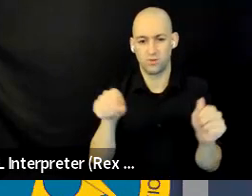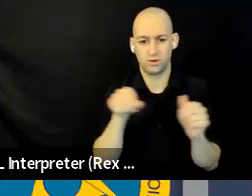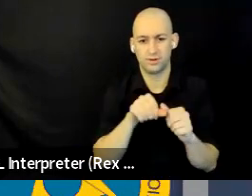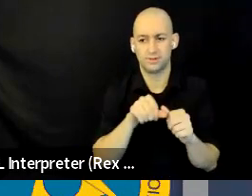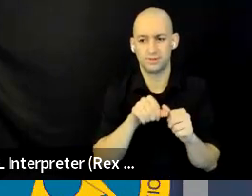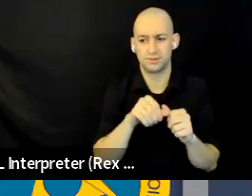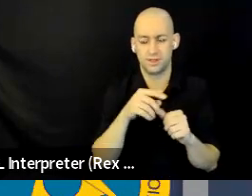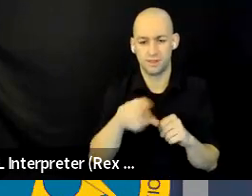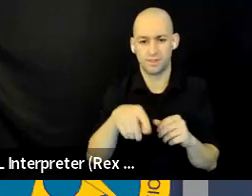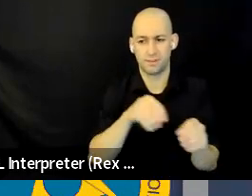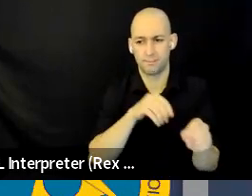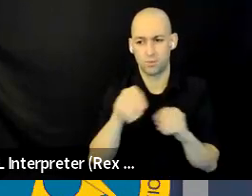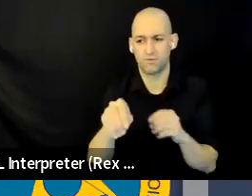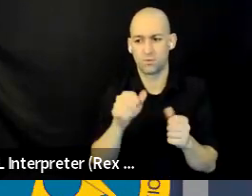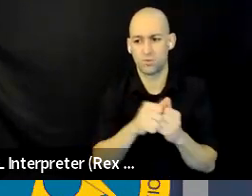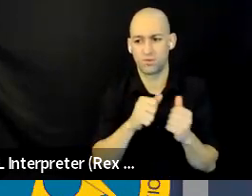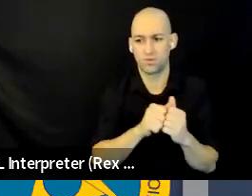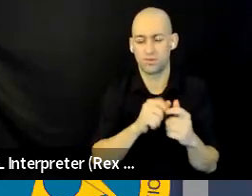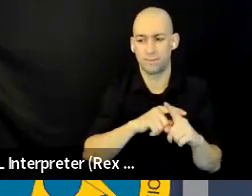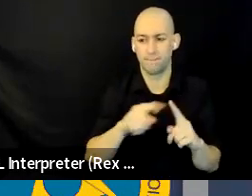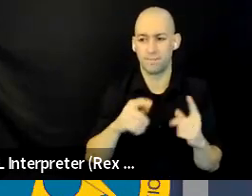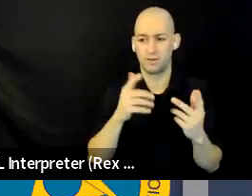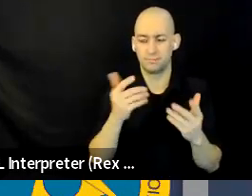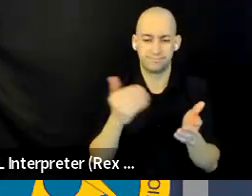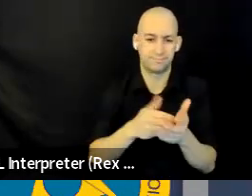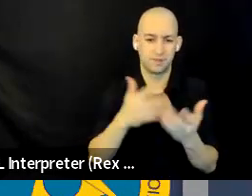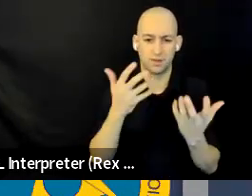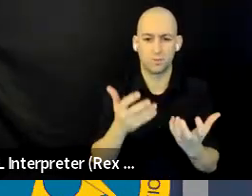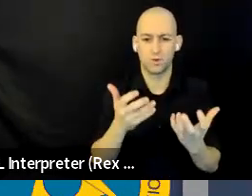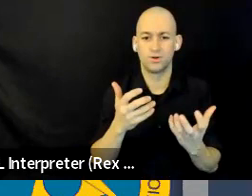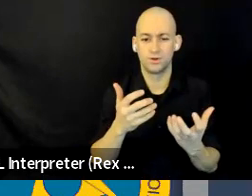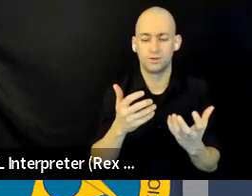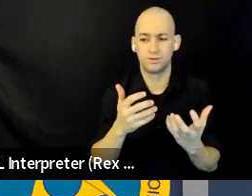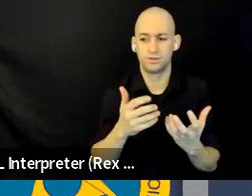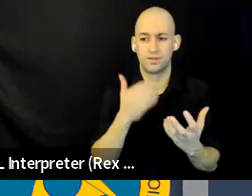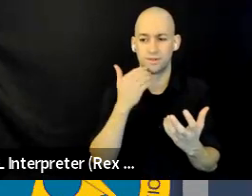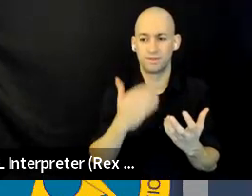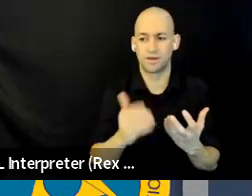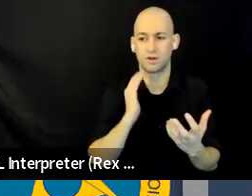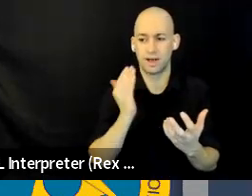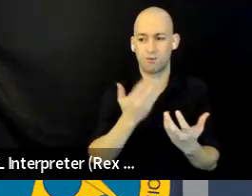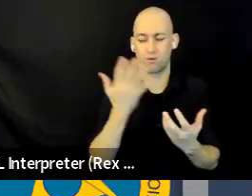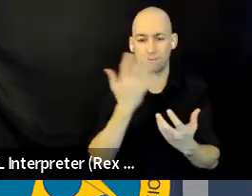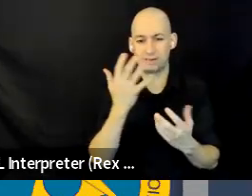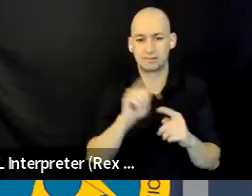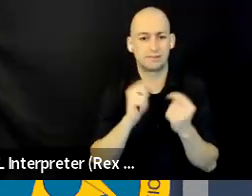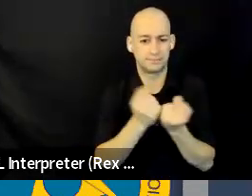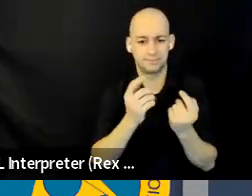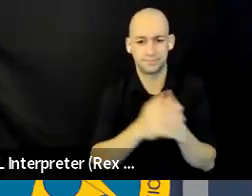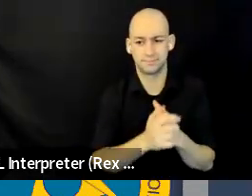lived with themselves. But I, again, just wanted to thank our amazing team. Thank you.